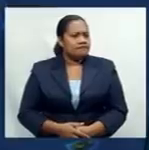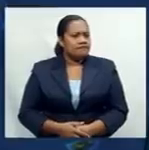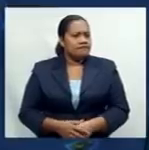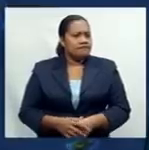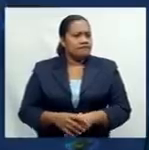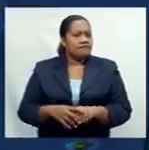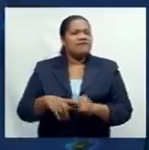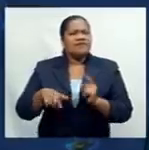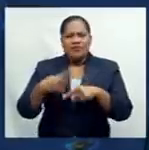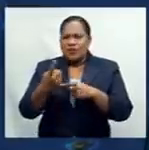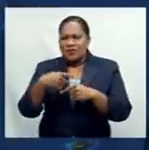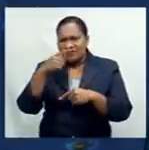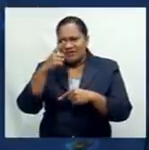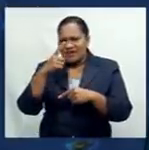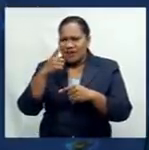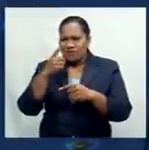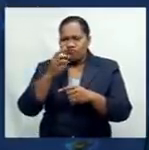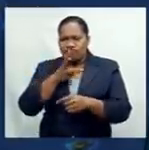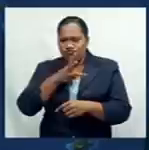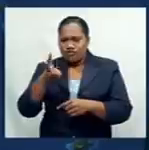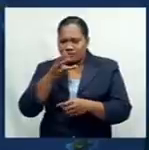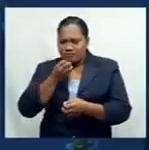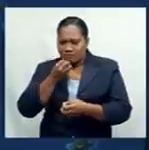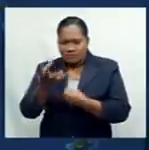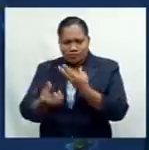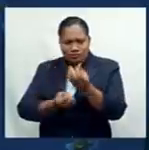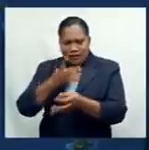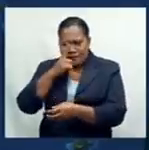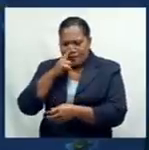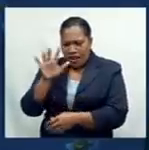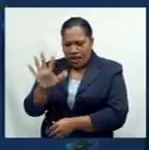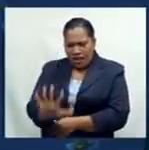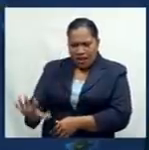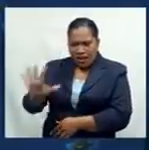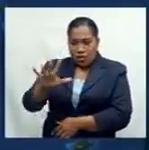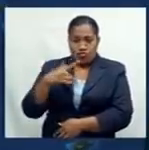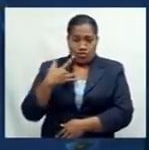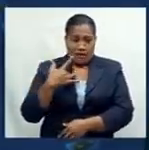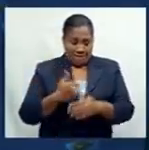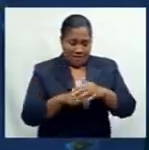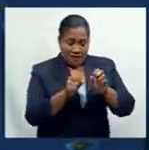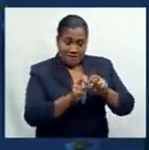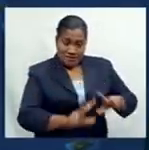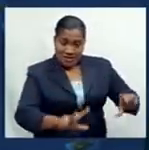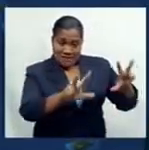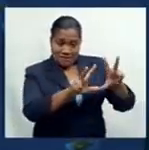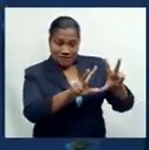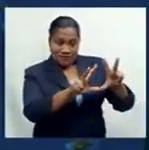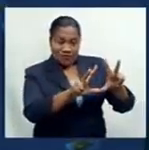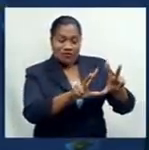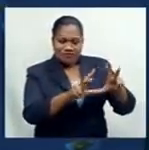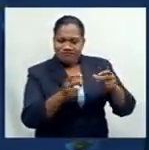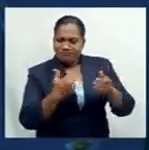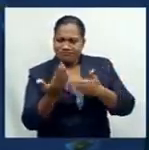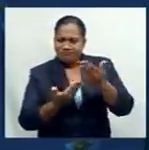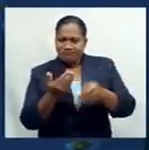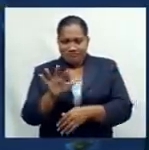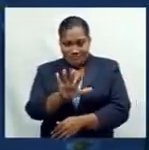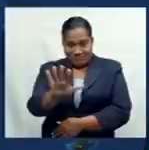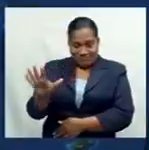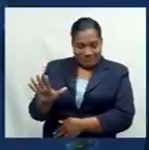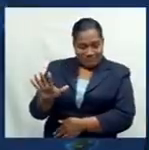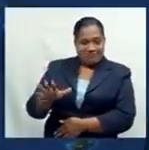by people from Lao and Sawa who were living in Bukilevu and Mamawiti to their families have helped with the